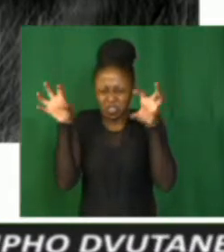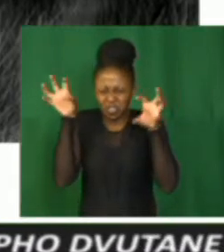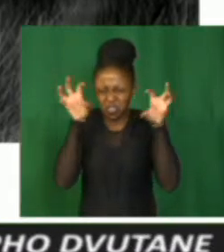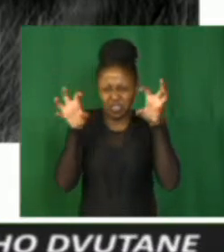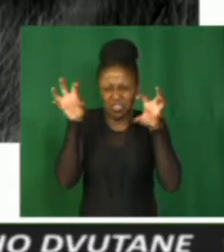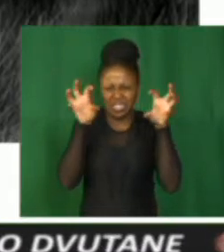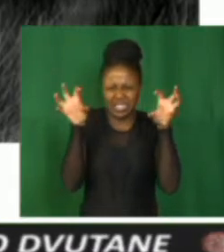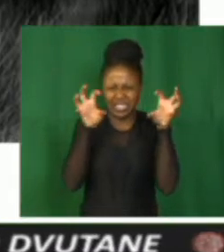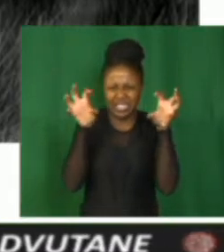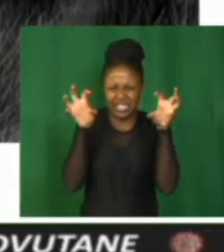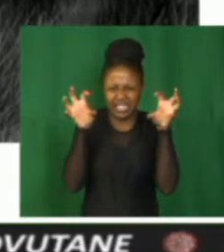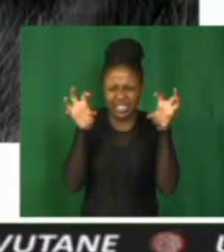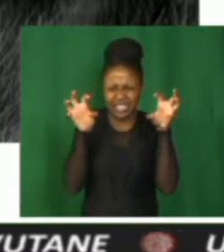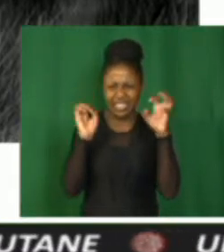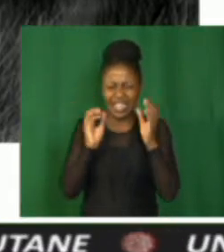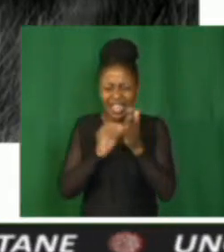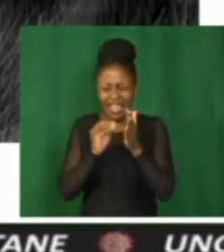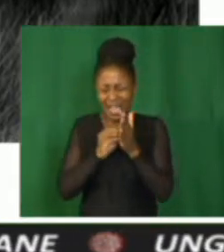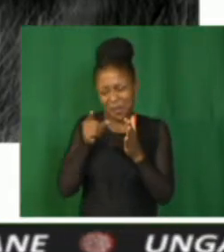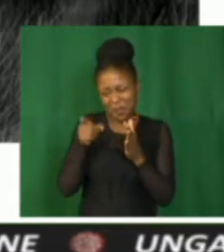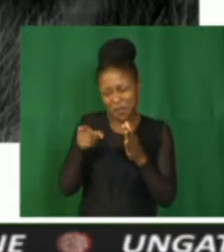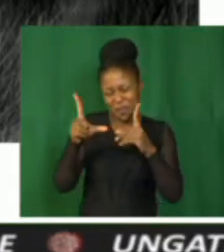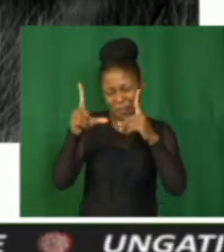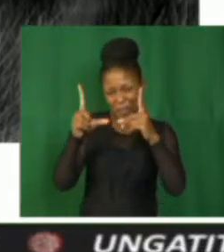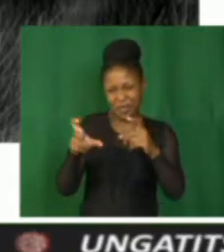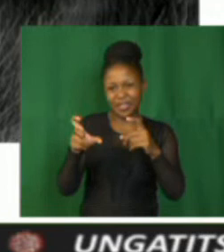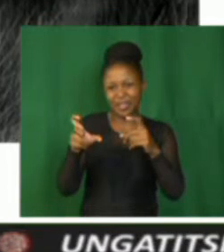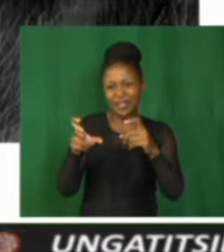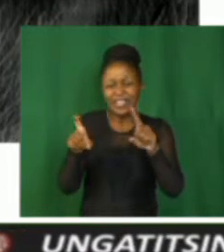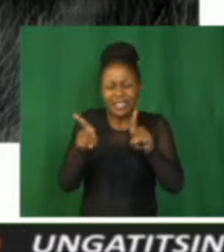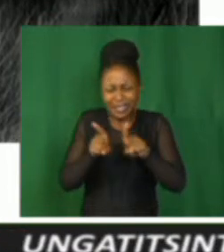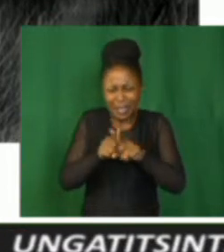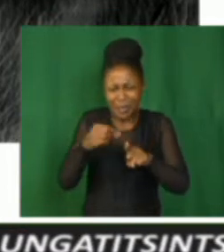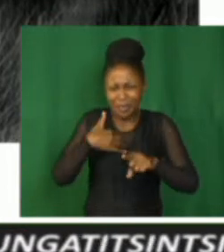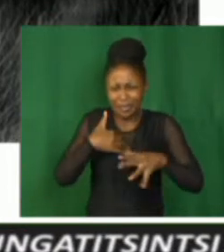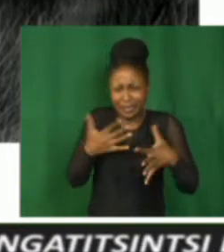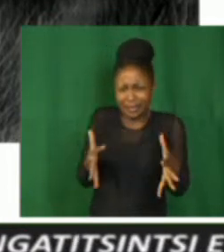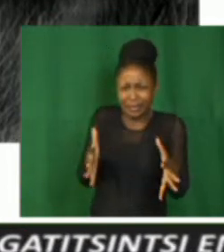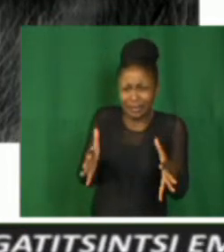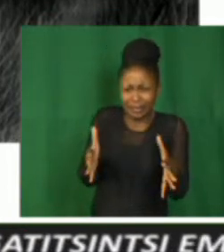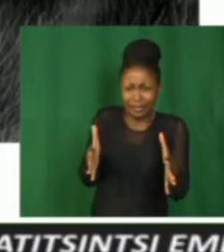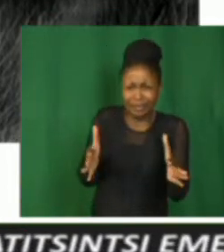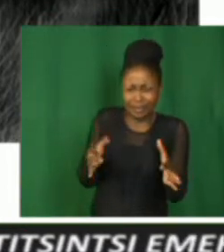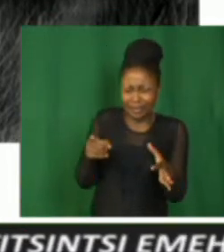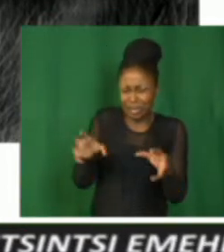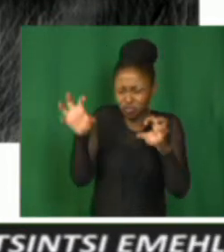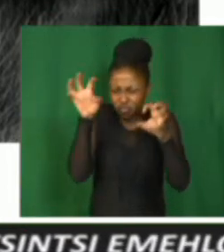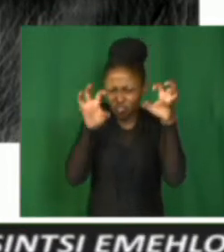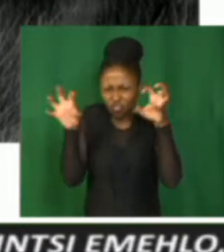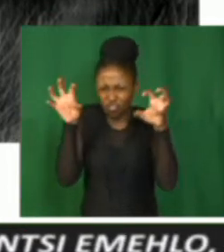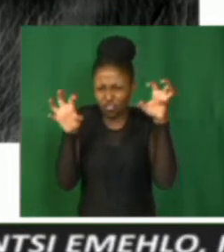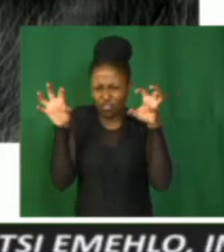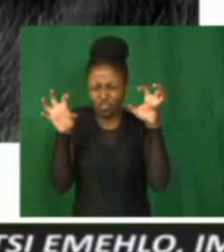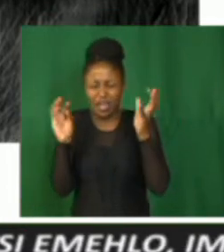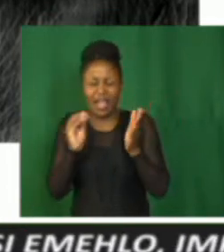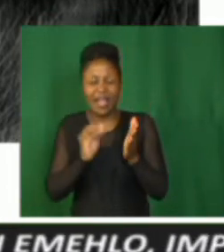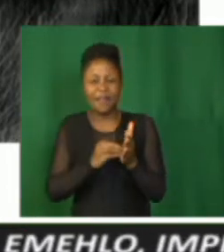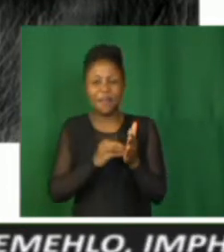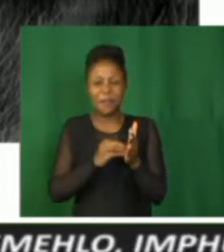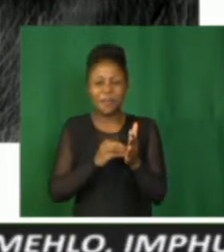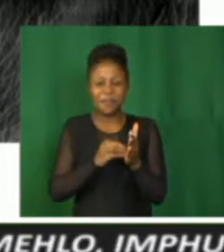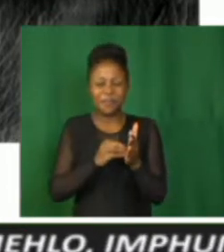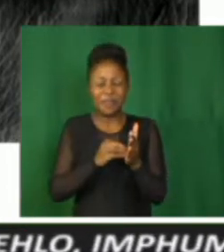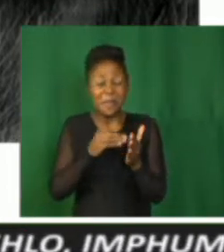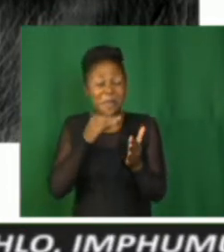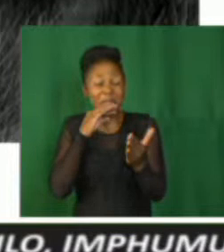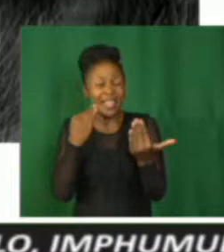very horrific, as you say. Yes. Yes, it is horrific. Even myself, I'm scared to even look at it here. Now, what do you think the passage is going to